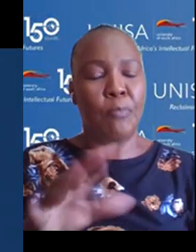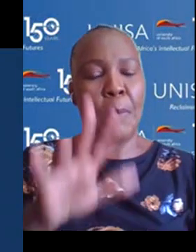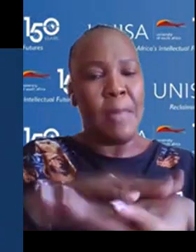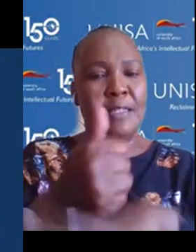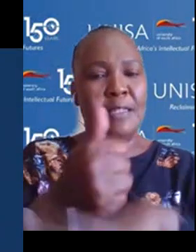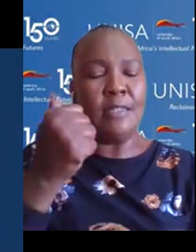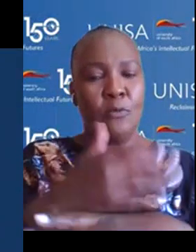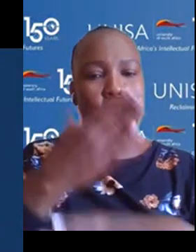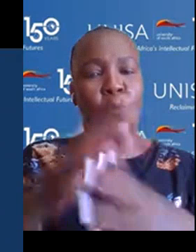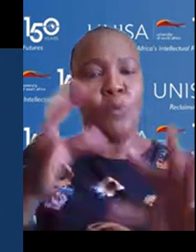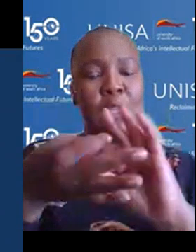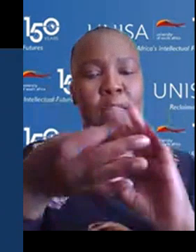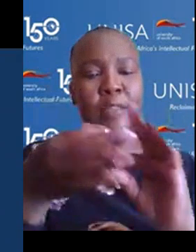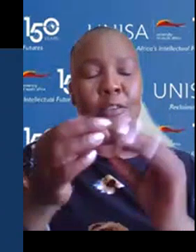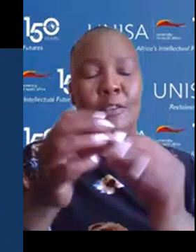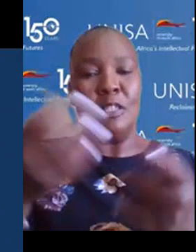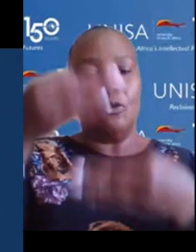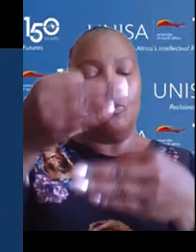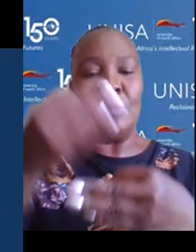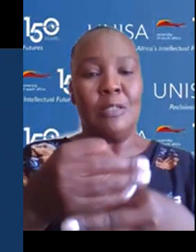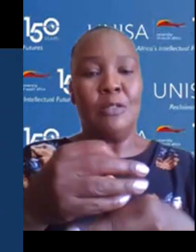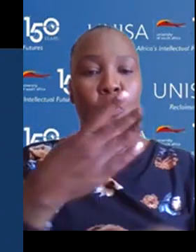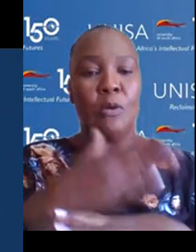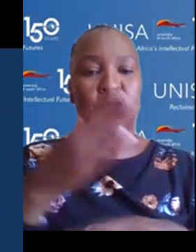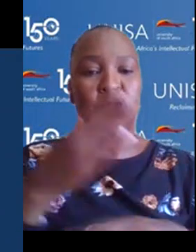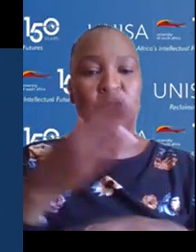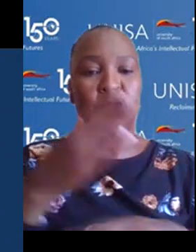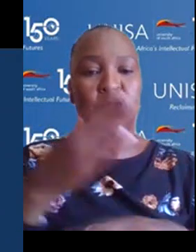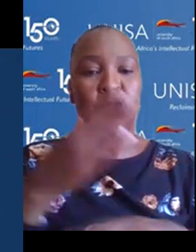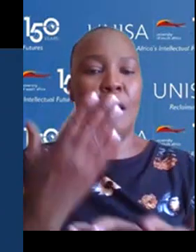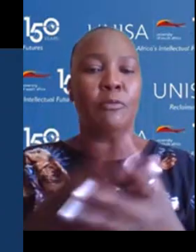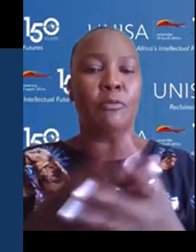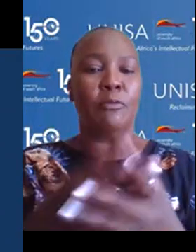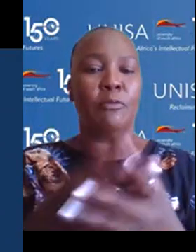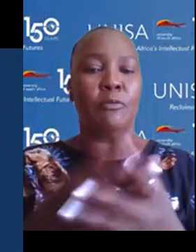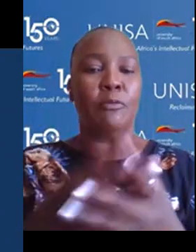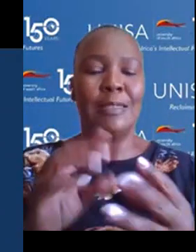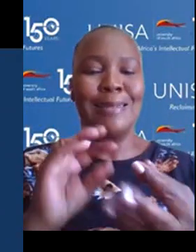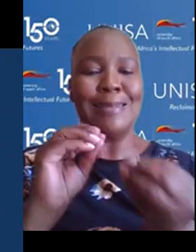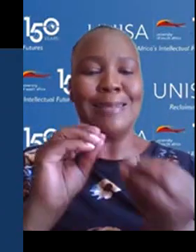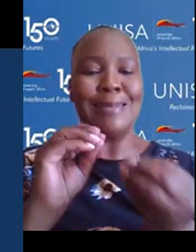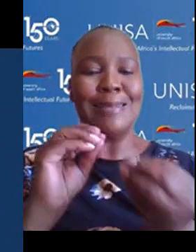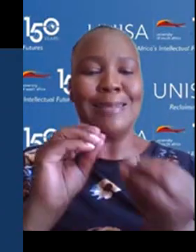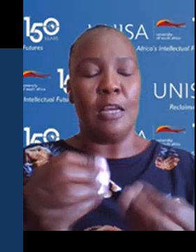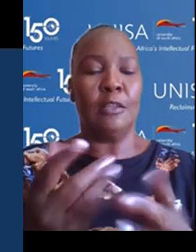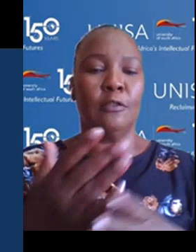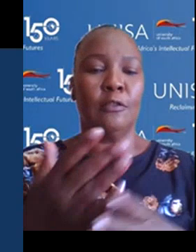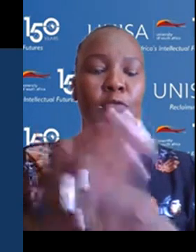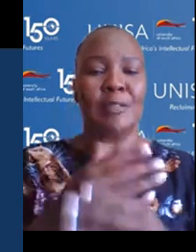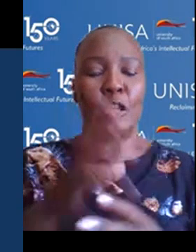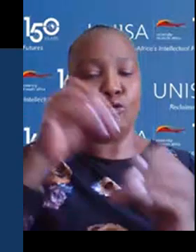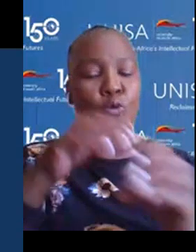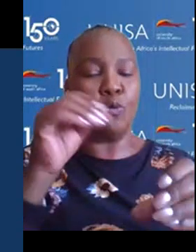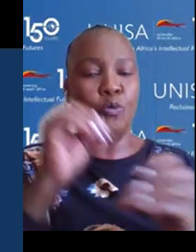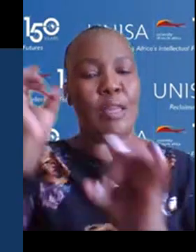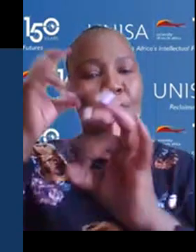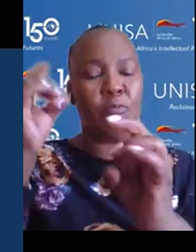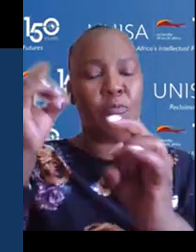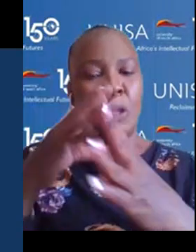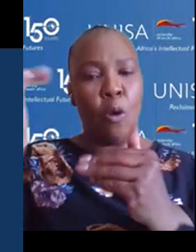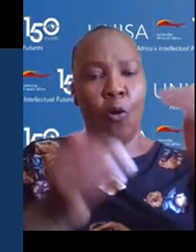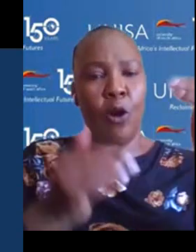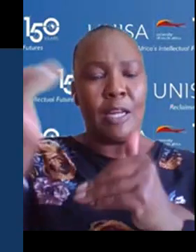with documents. But in order to work with documents, we need to be able to create folders where we can store information, to organize. That's